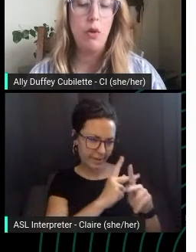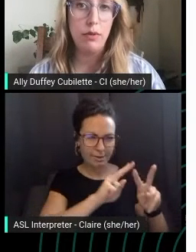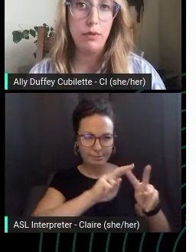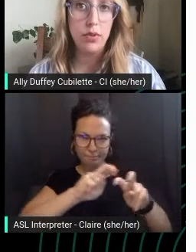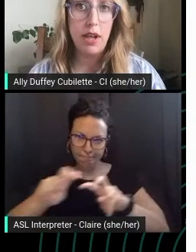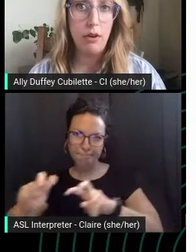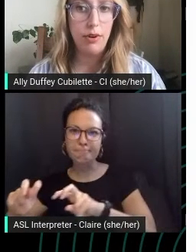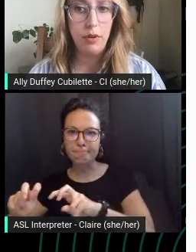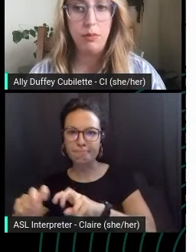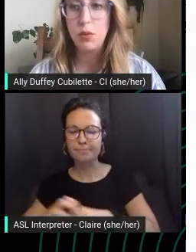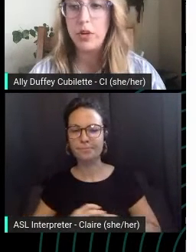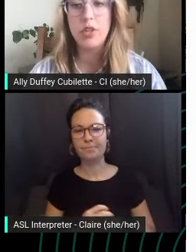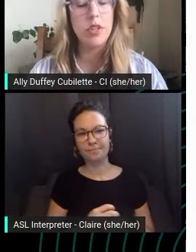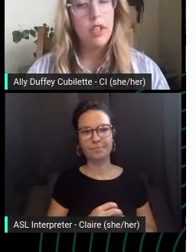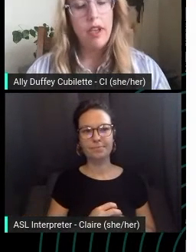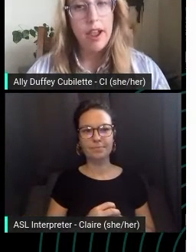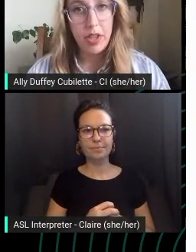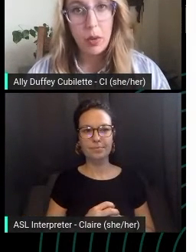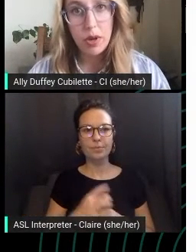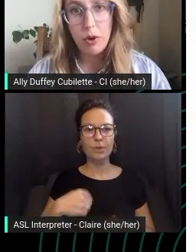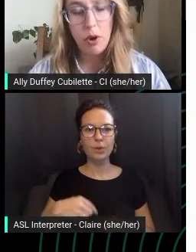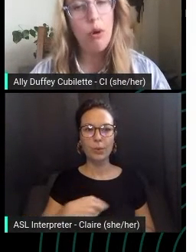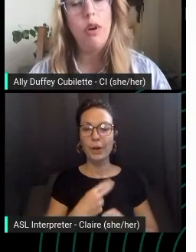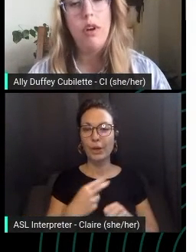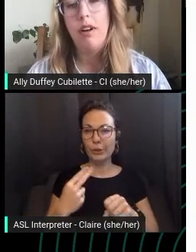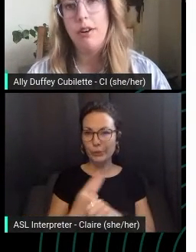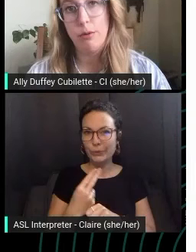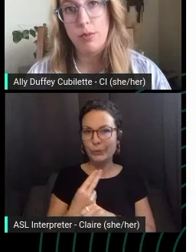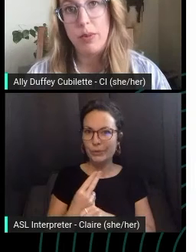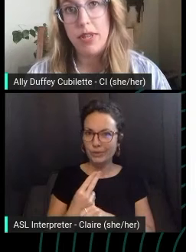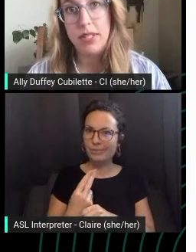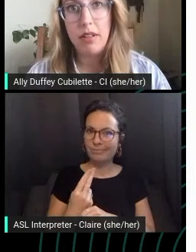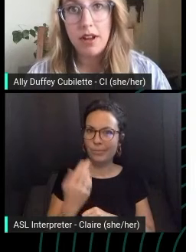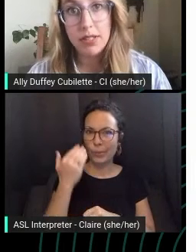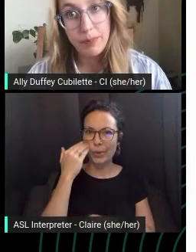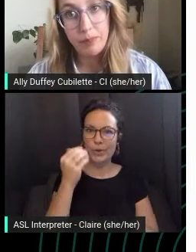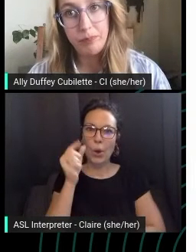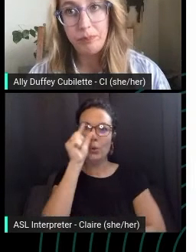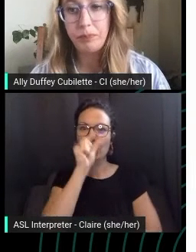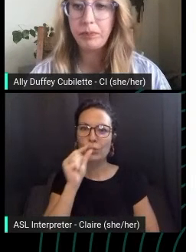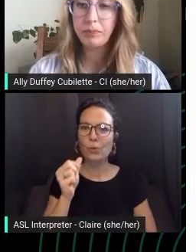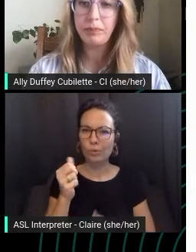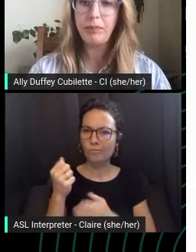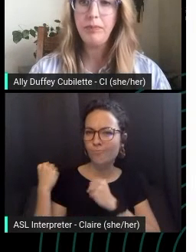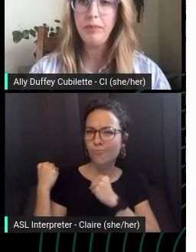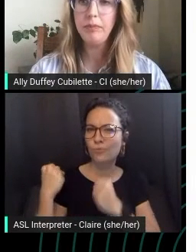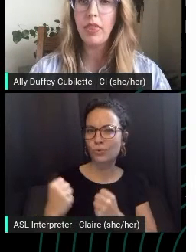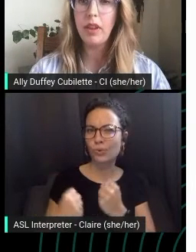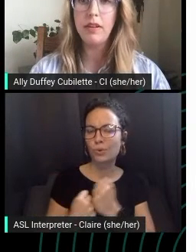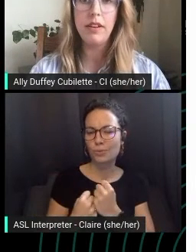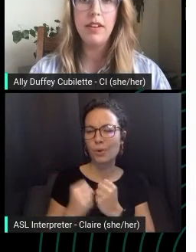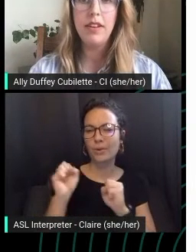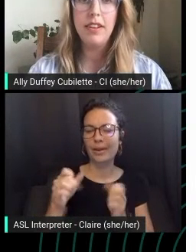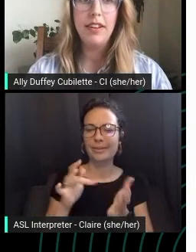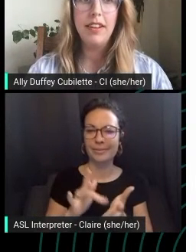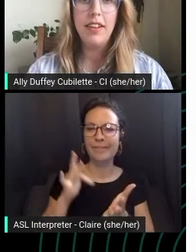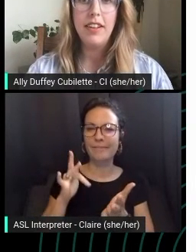the power of Google's algorithms, which I think we all know are known to be best in class.